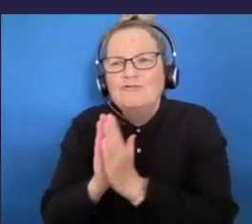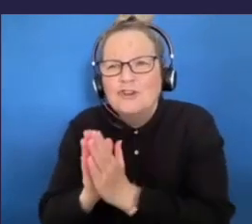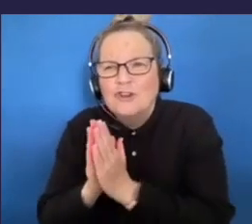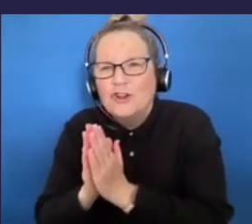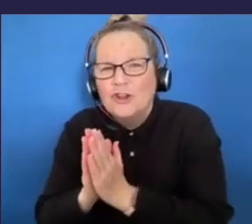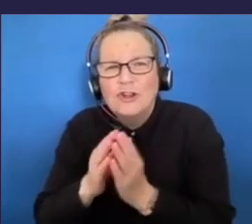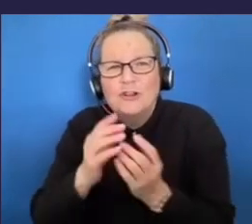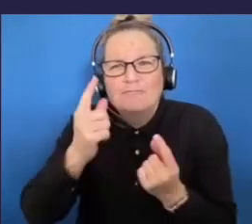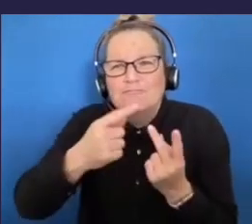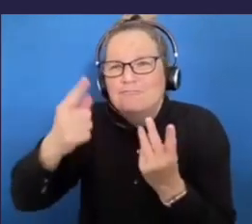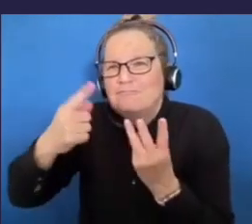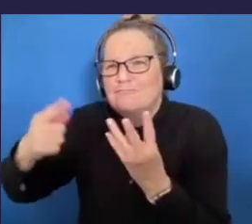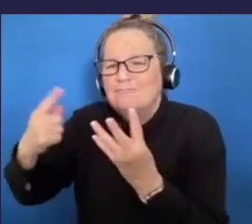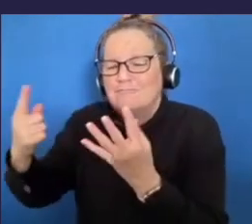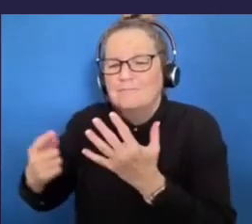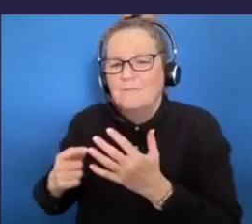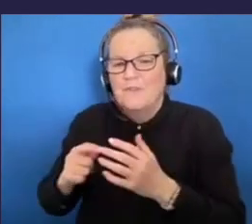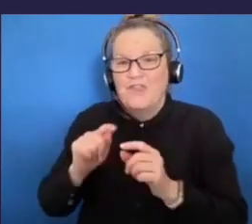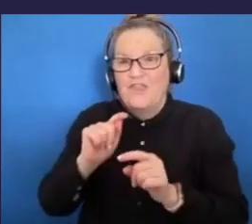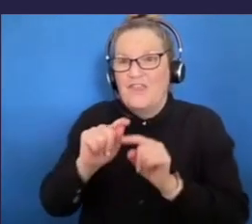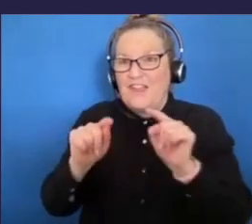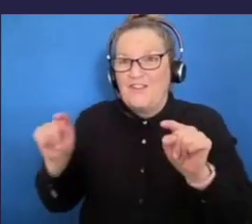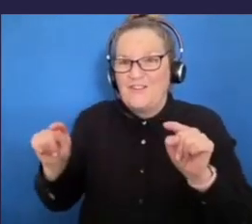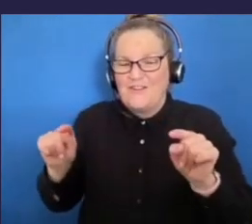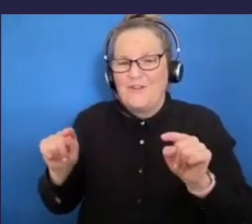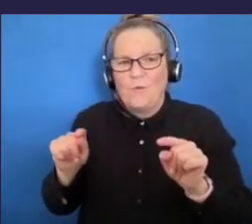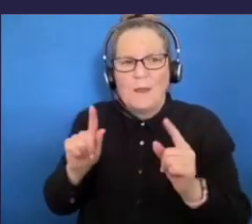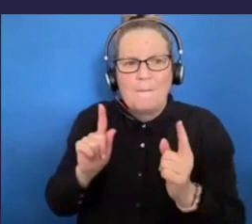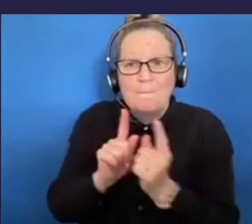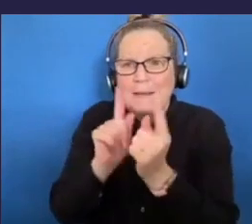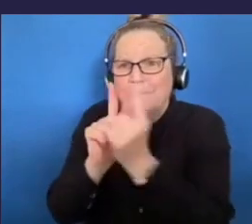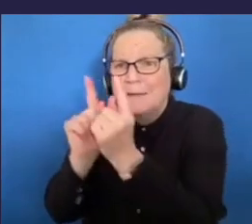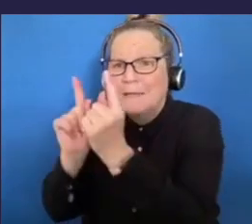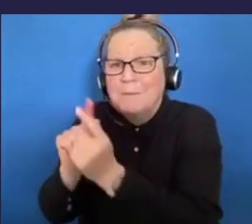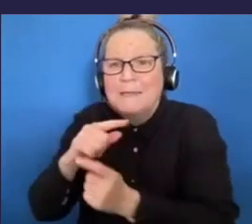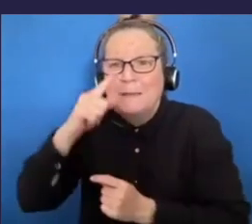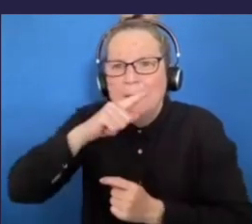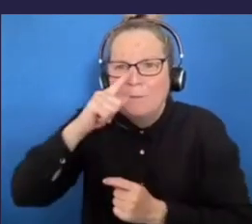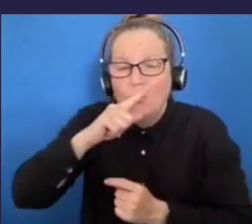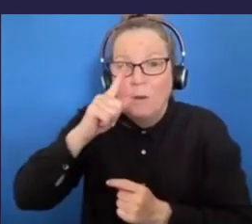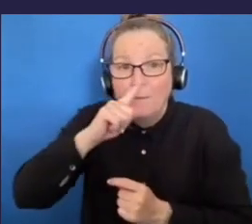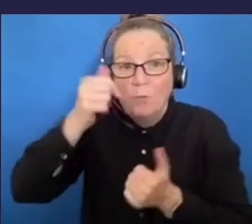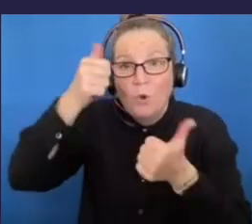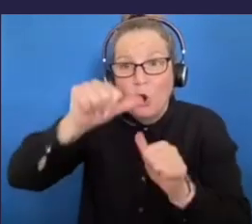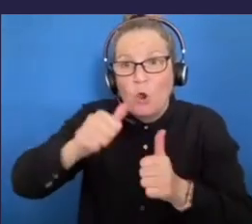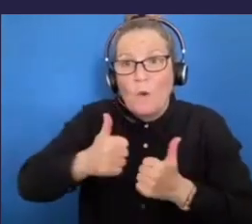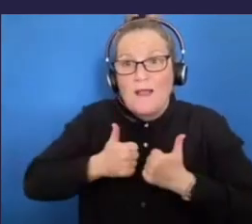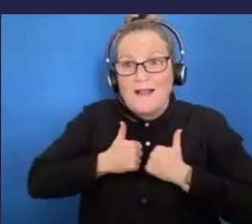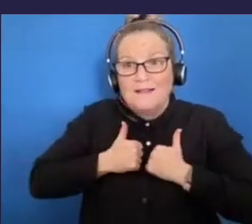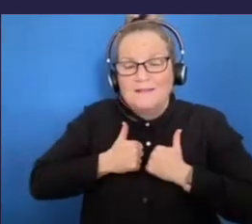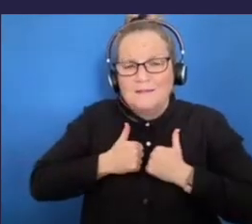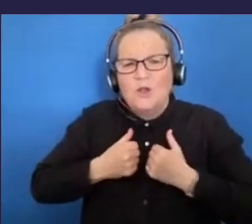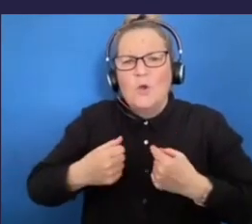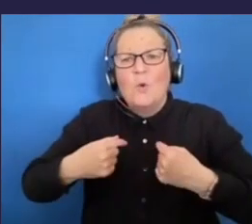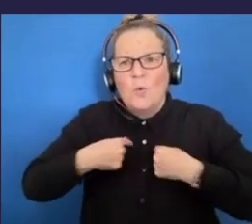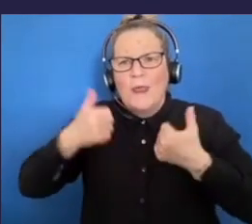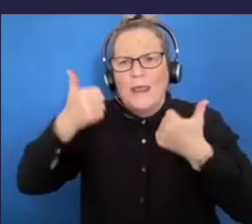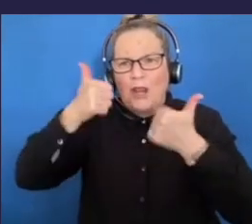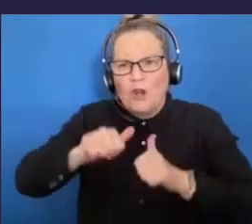are the places where we meet people and where people get to know us and we get to know them.